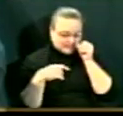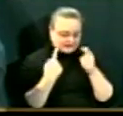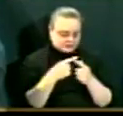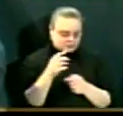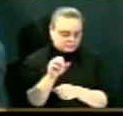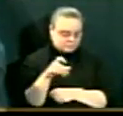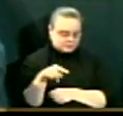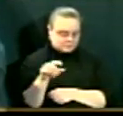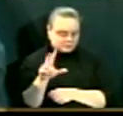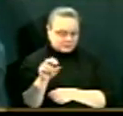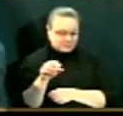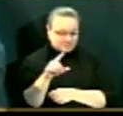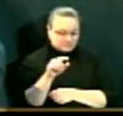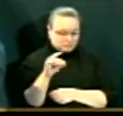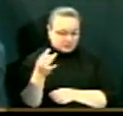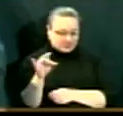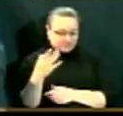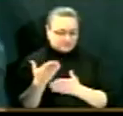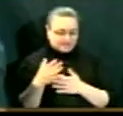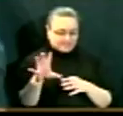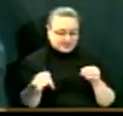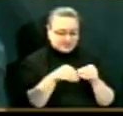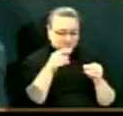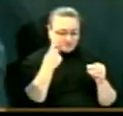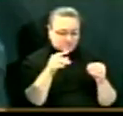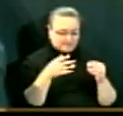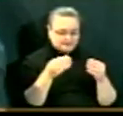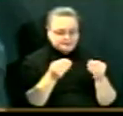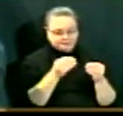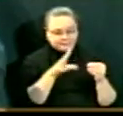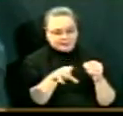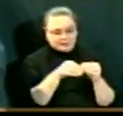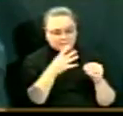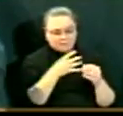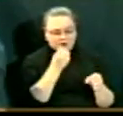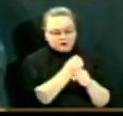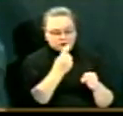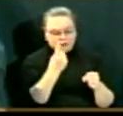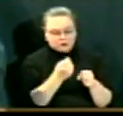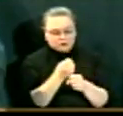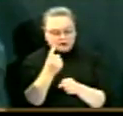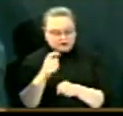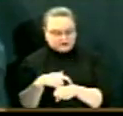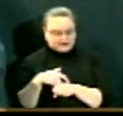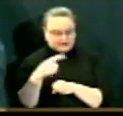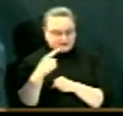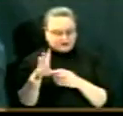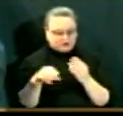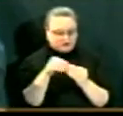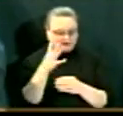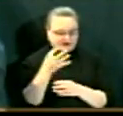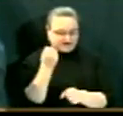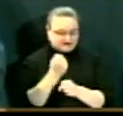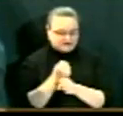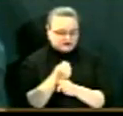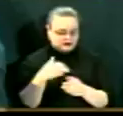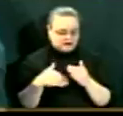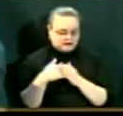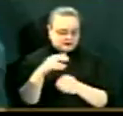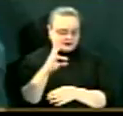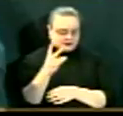30th, 2018, which may be extended for an additional 4 years, 1 year at a time, for a total of 5 years, up